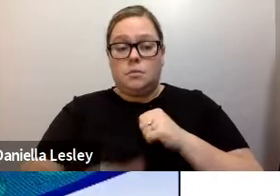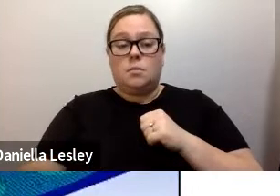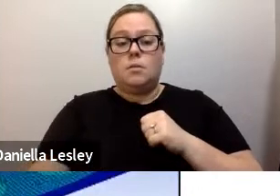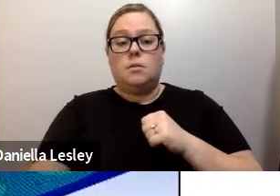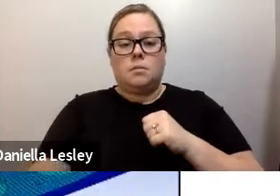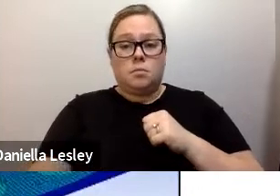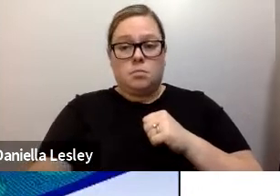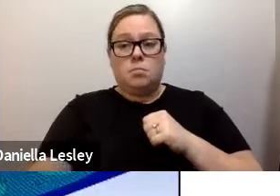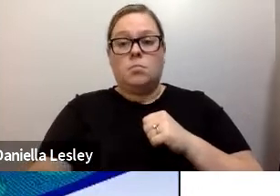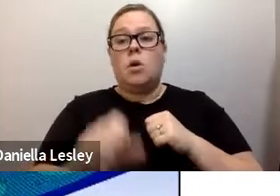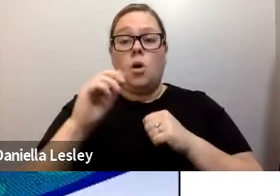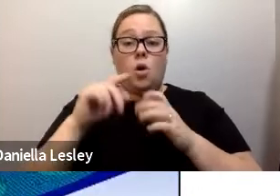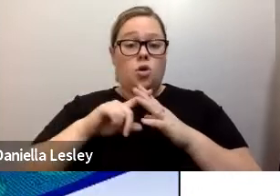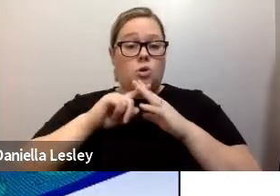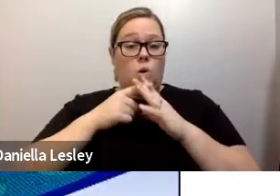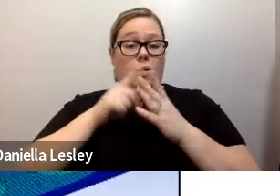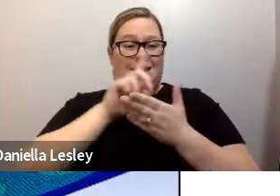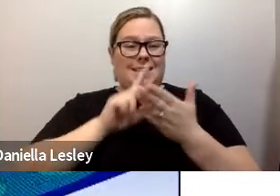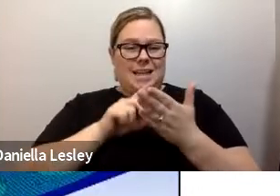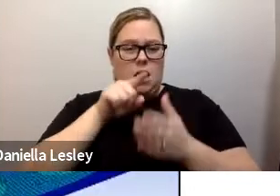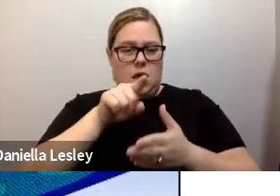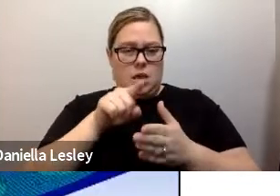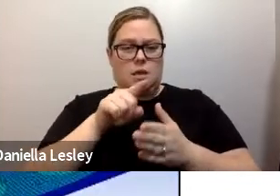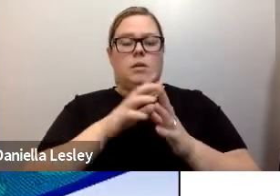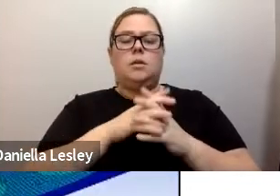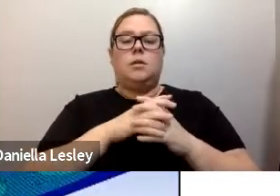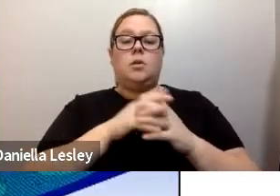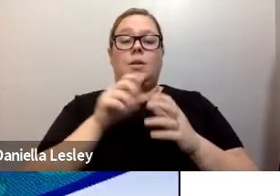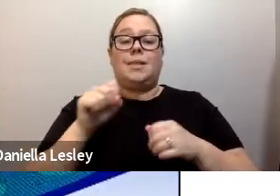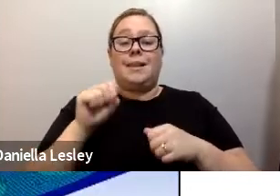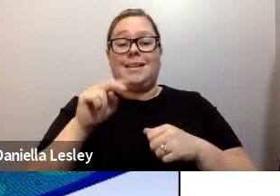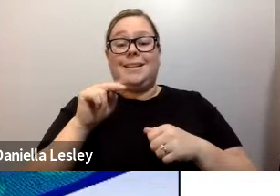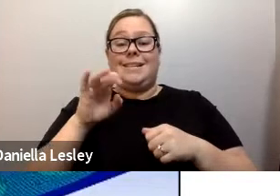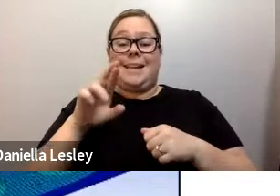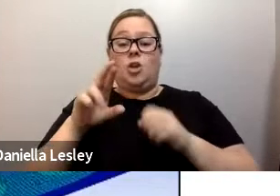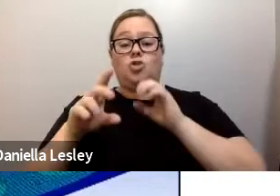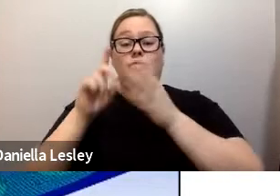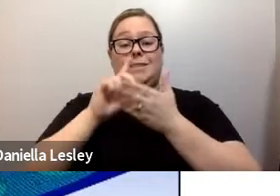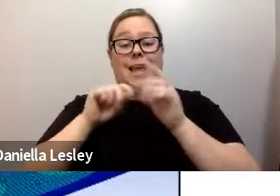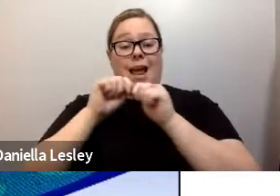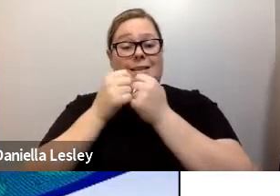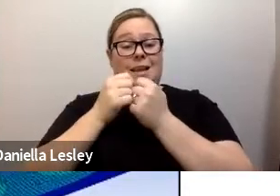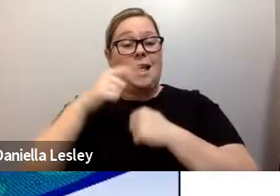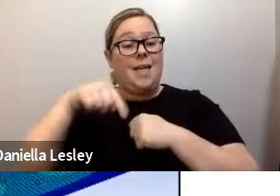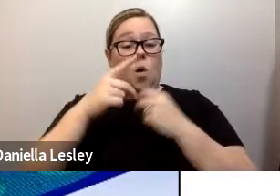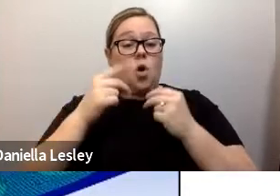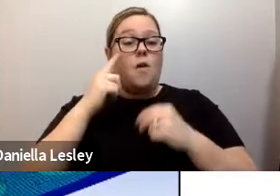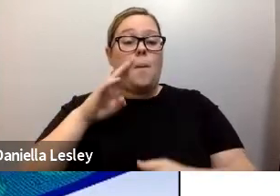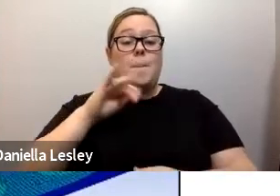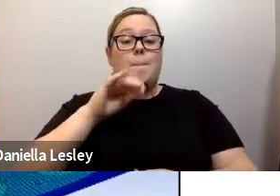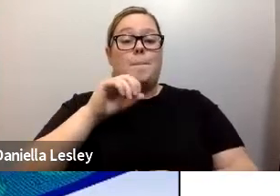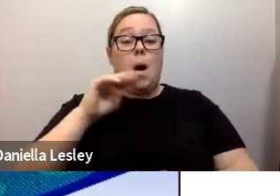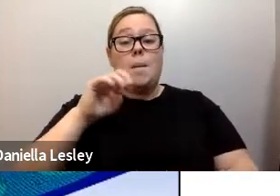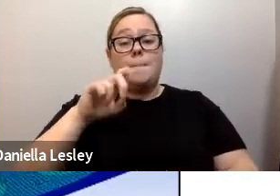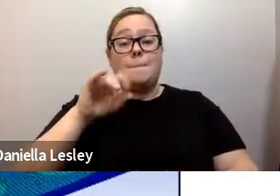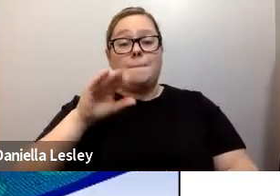All right, so getting into the design iterations, so the senior design team, where they kind of ended up from the biomedical was on your